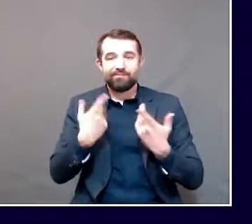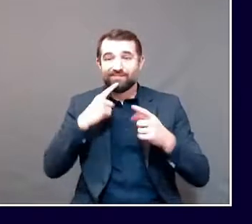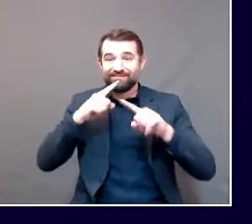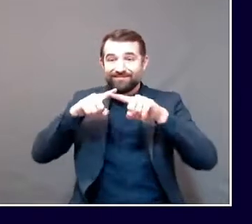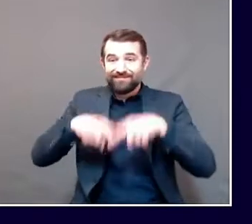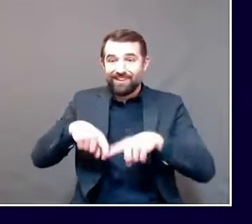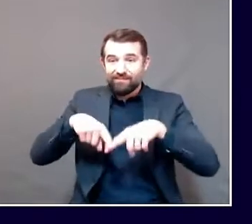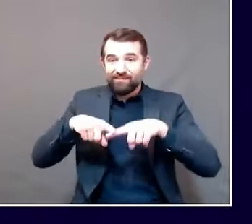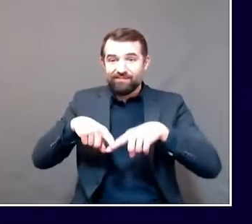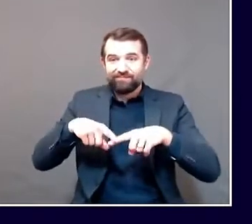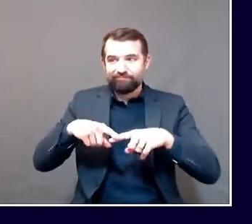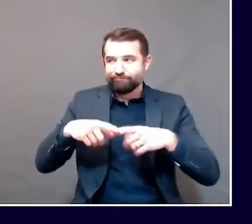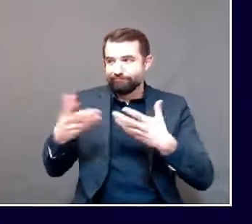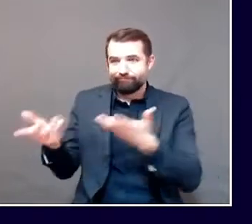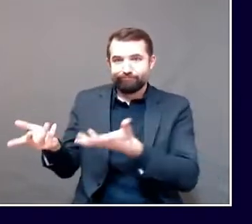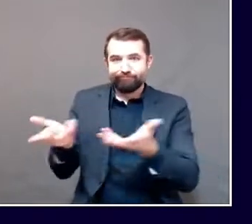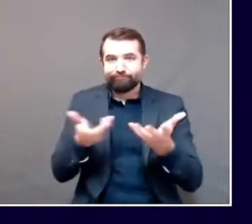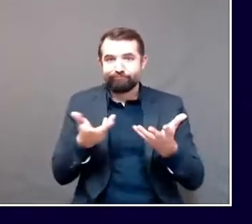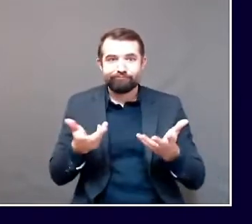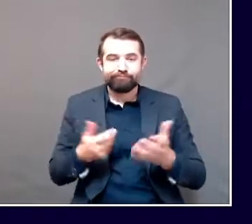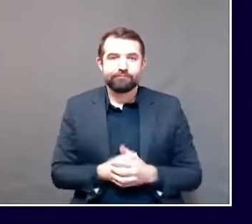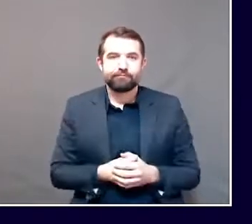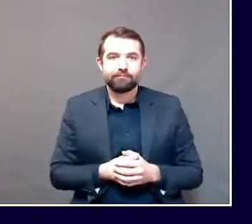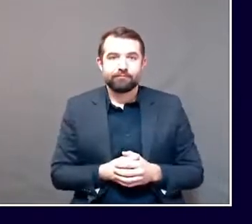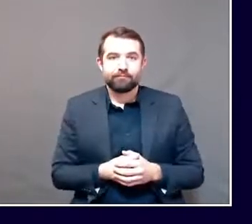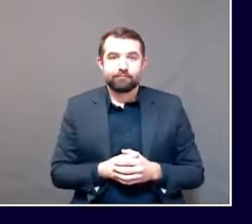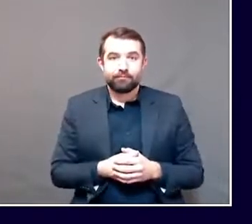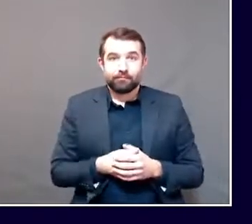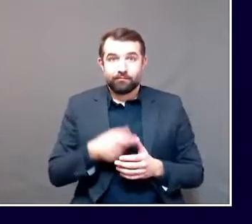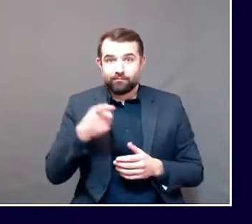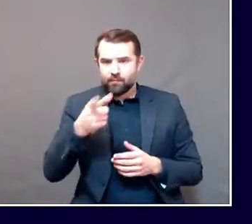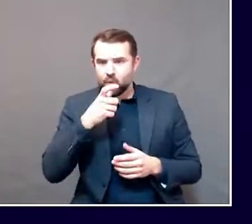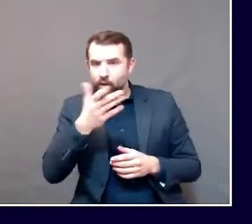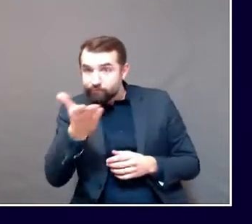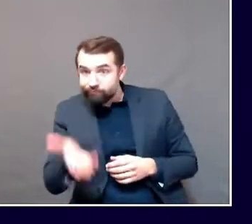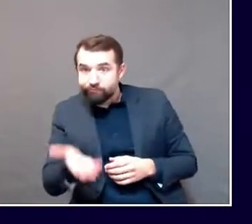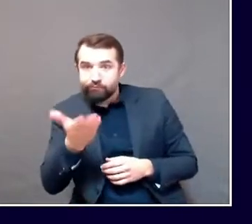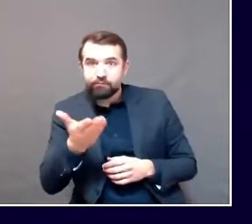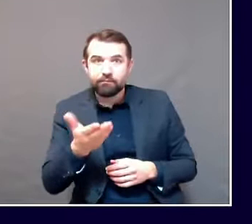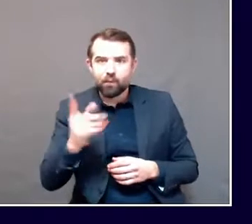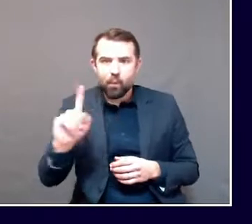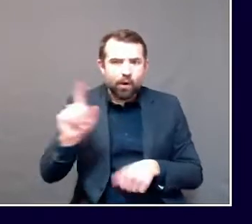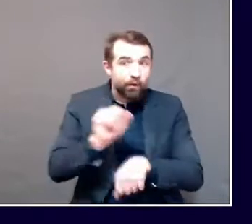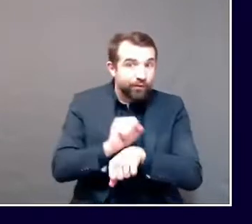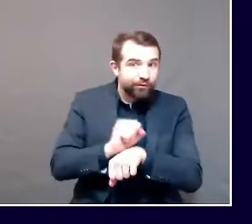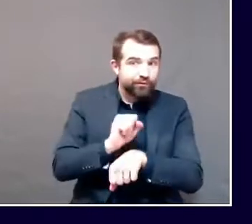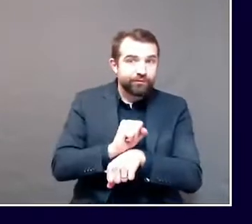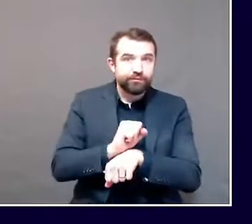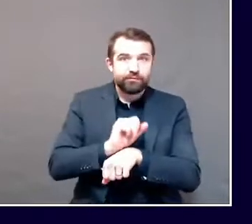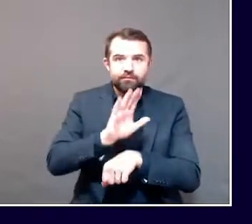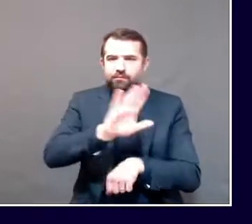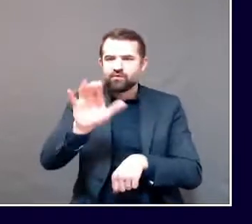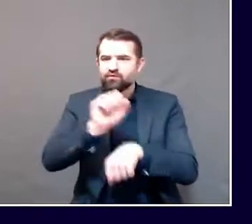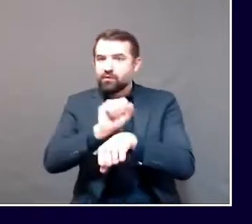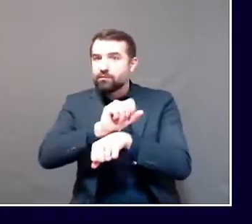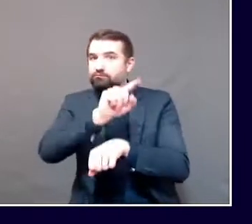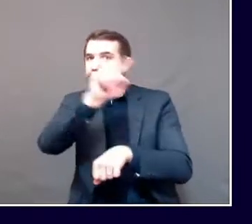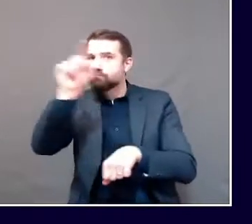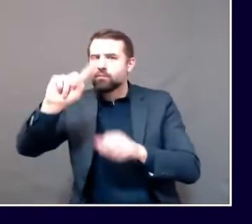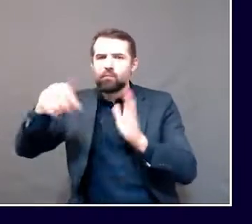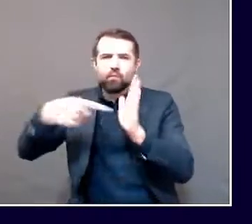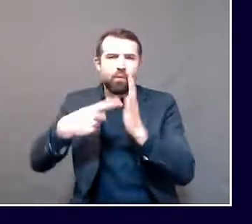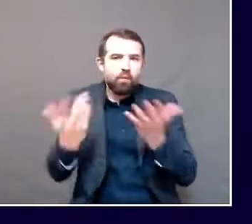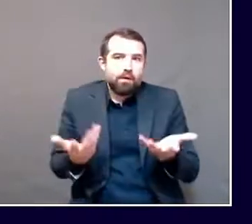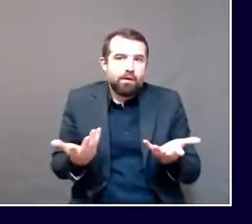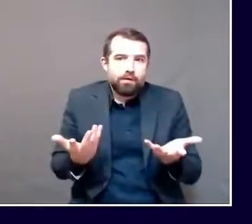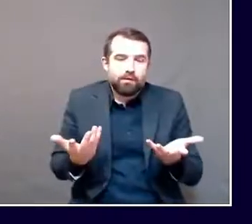part on who they are and where they work, for example, or the type of job they have, or the role that they play in that job.